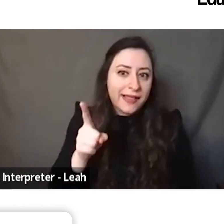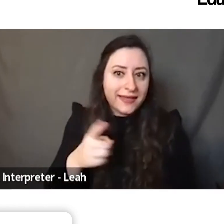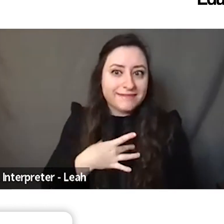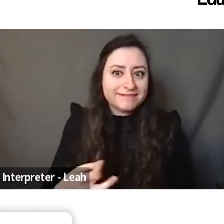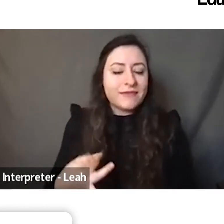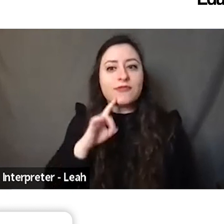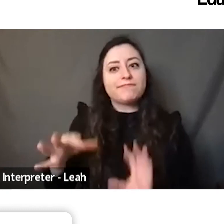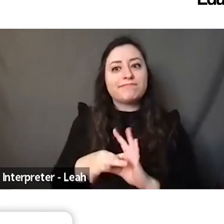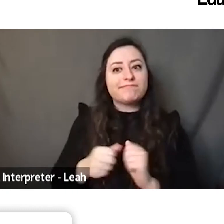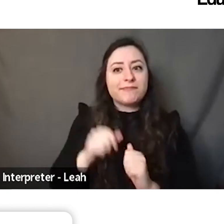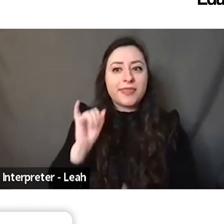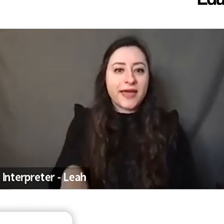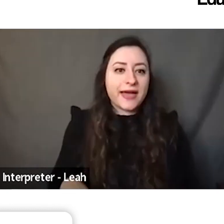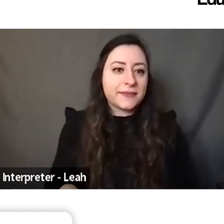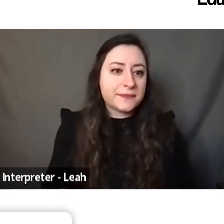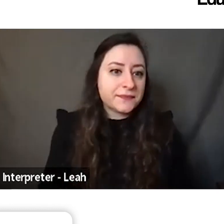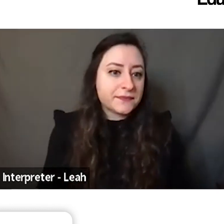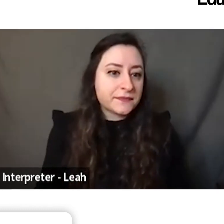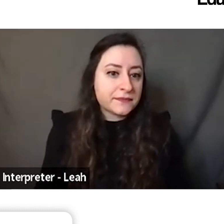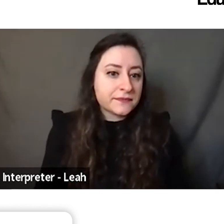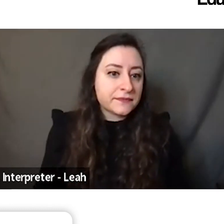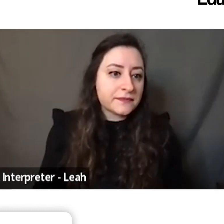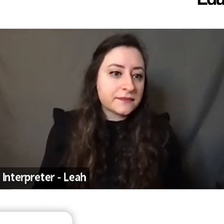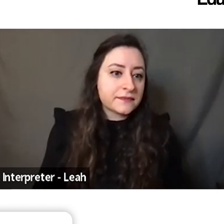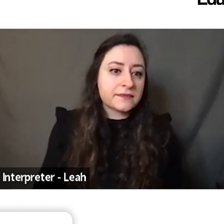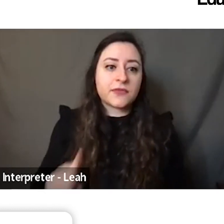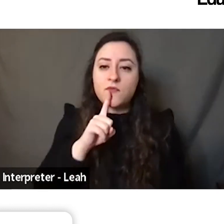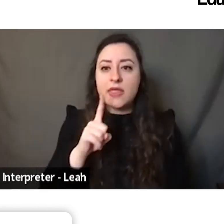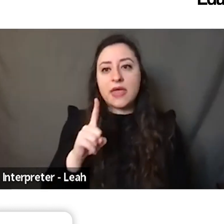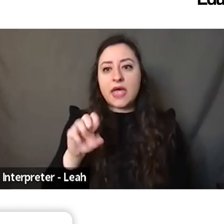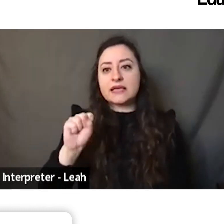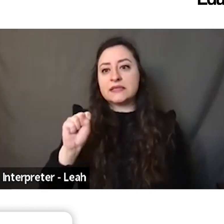really resonated with me. They wrote, this was sobering and absolutely inspiring.